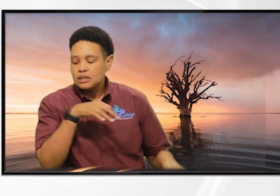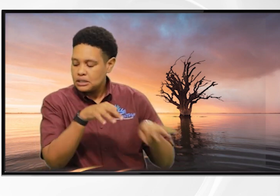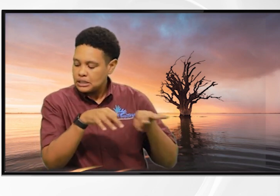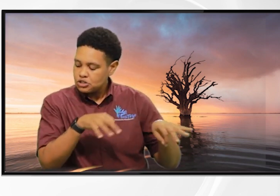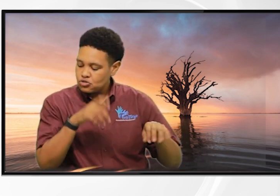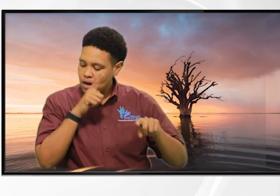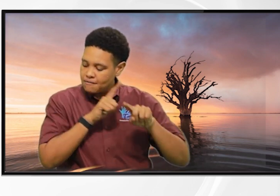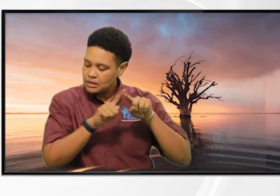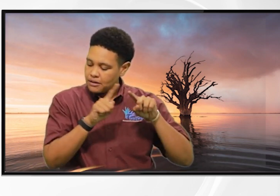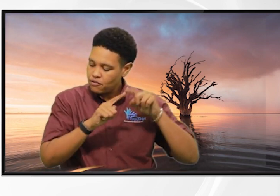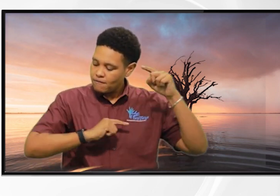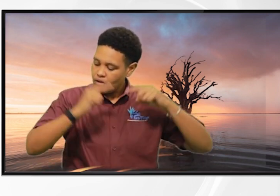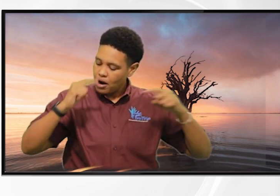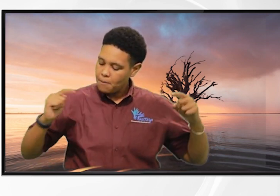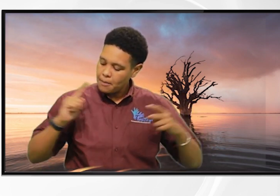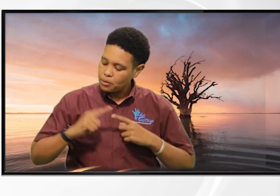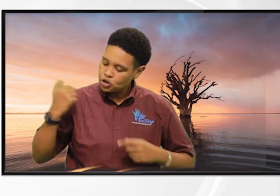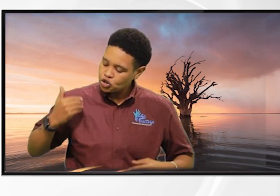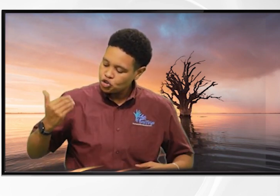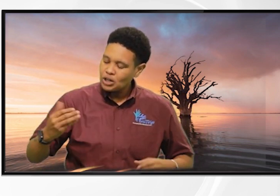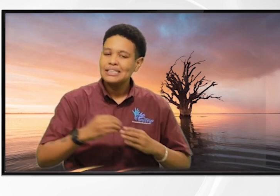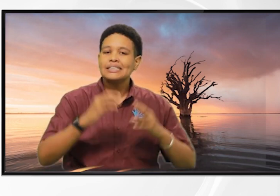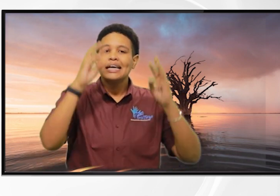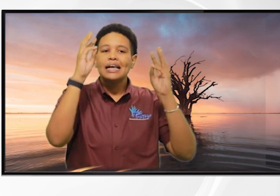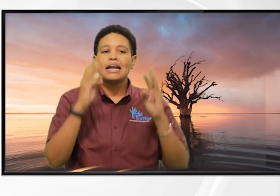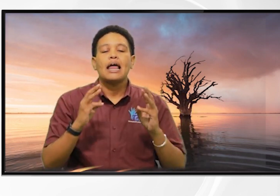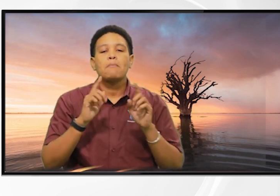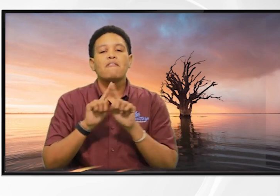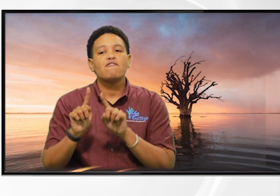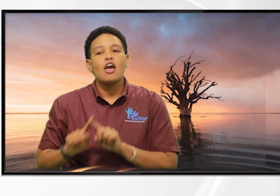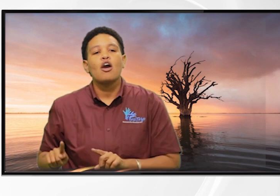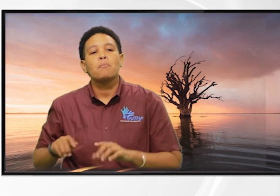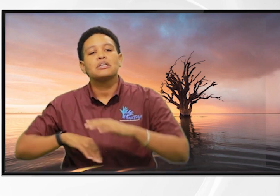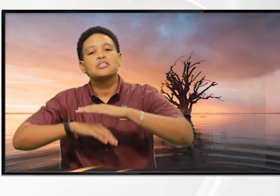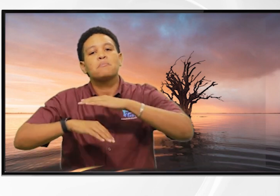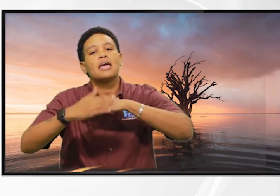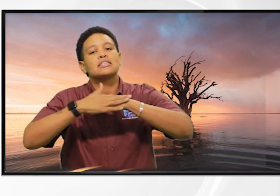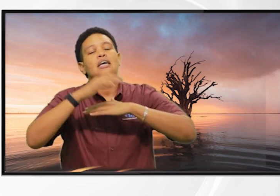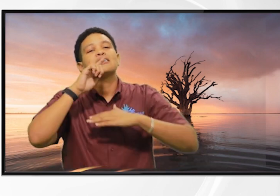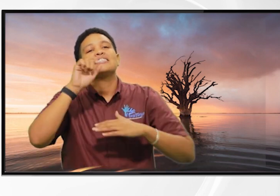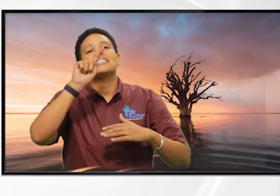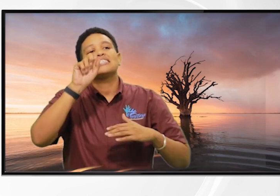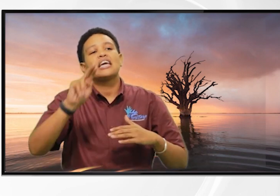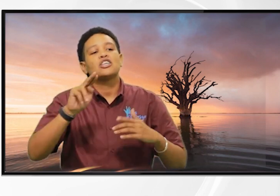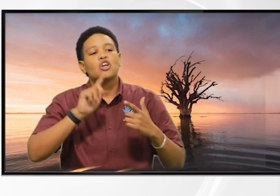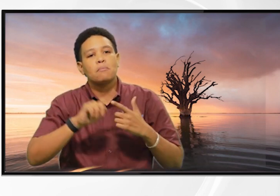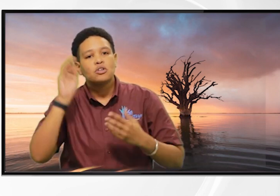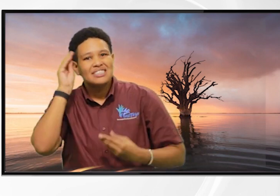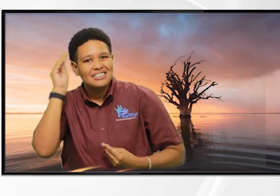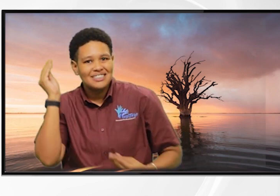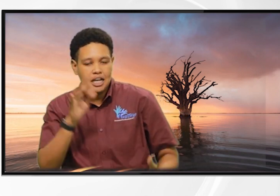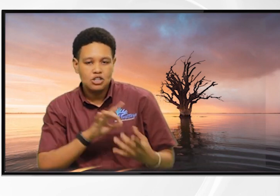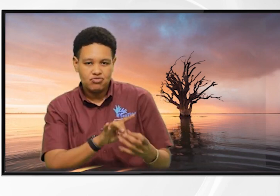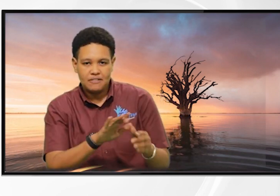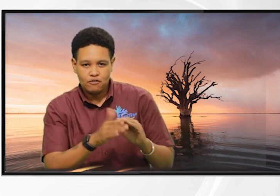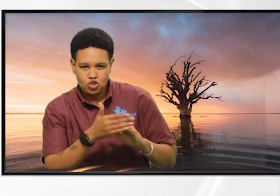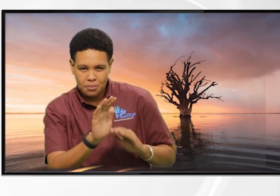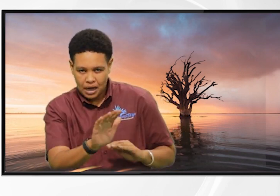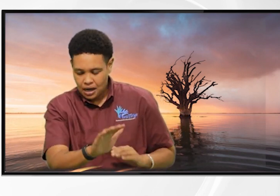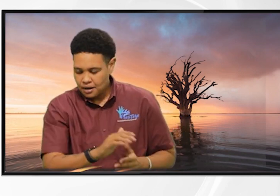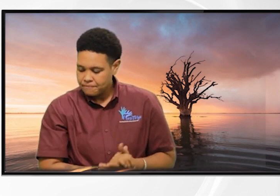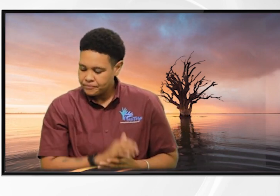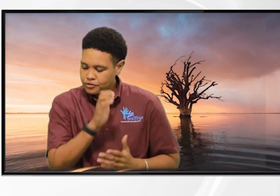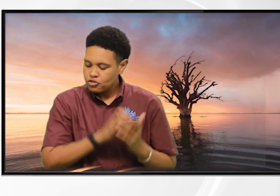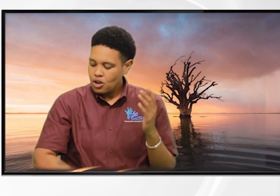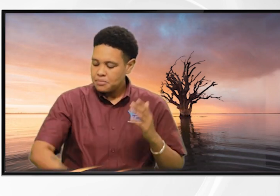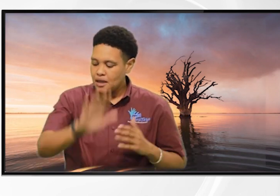description of variability and trends in climate variables based on station and grid data for Jamaica.